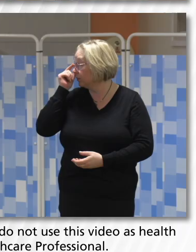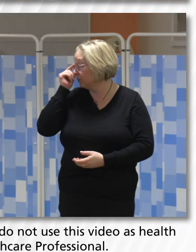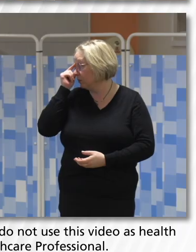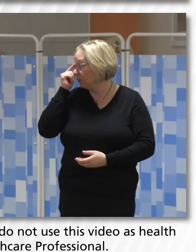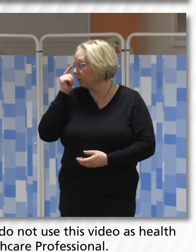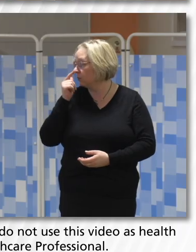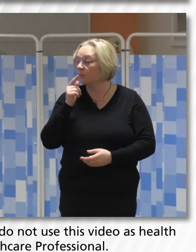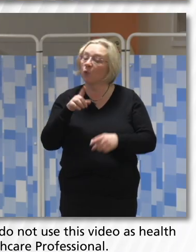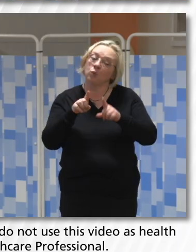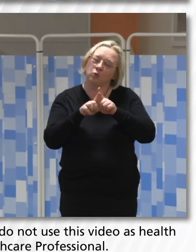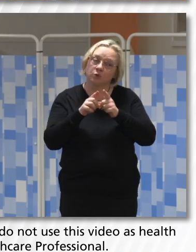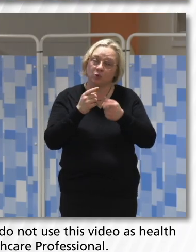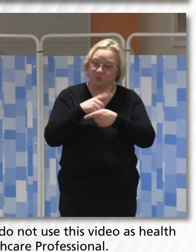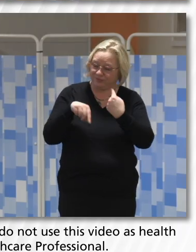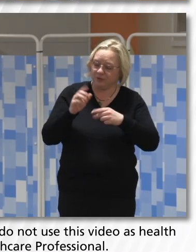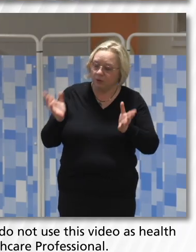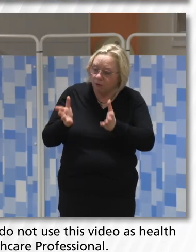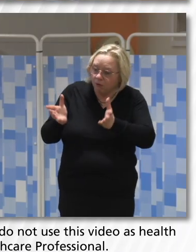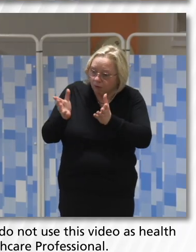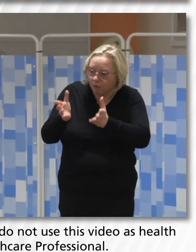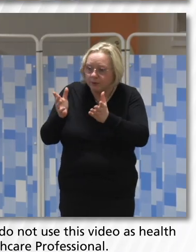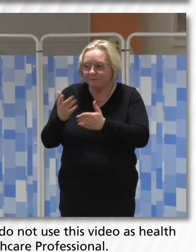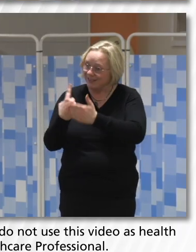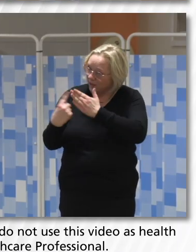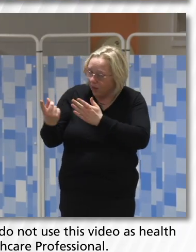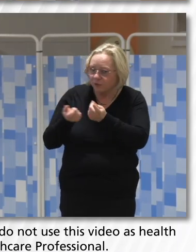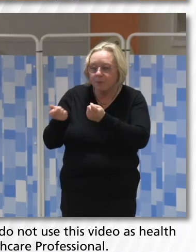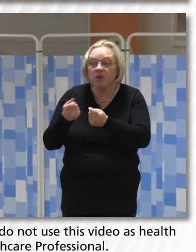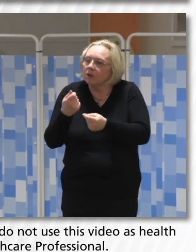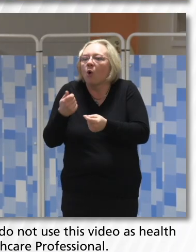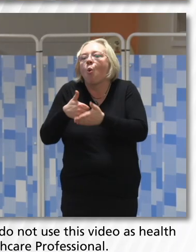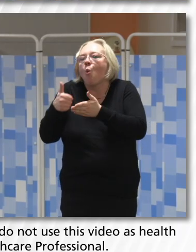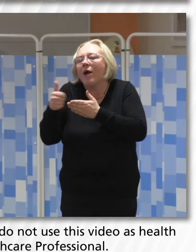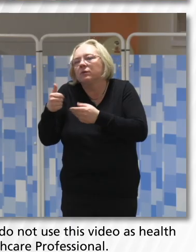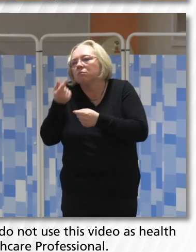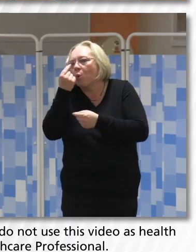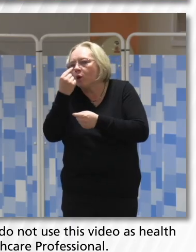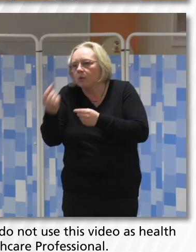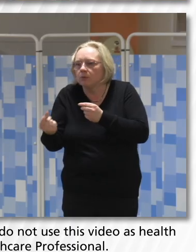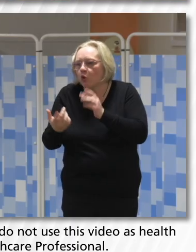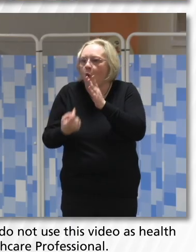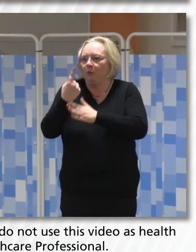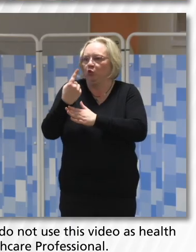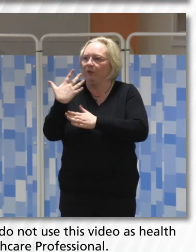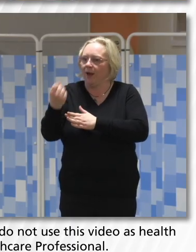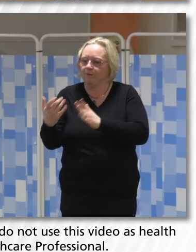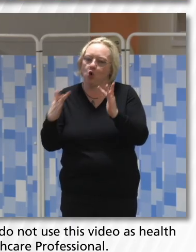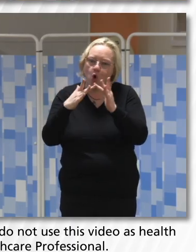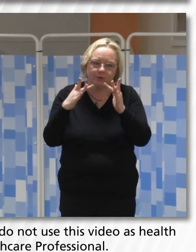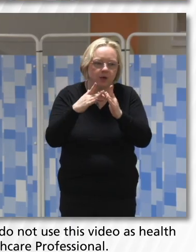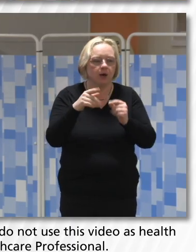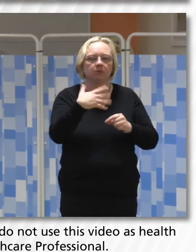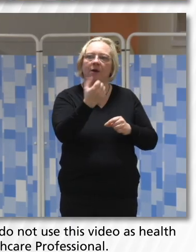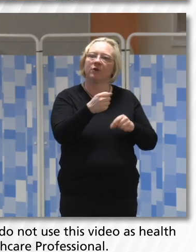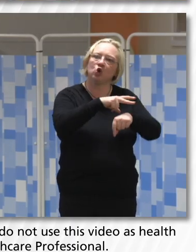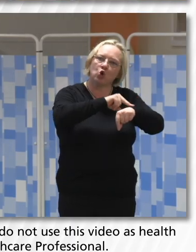patients to be self-management. We don't leave them unattended. They know they can always contact the Parkinson's nurses, the consultant secretaries,